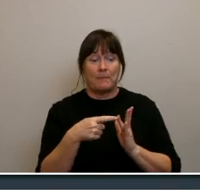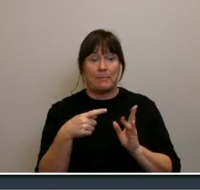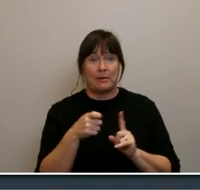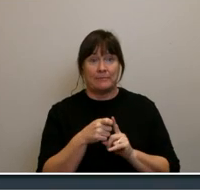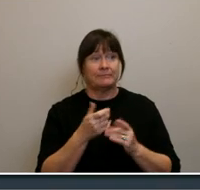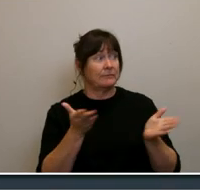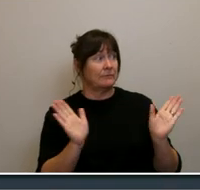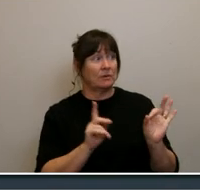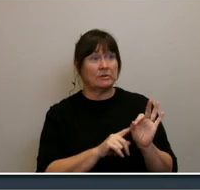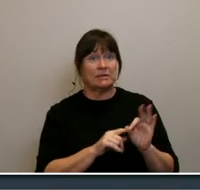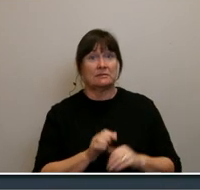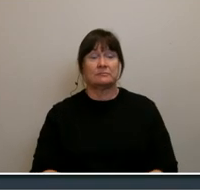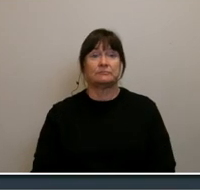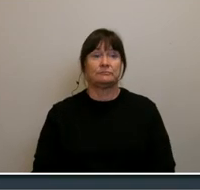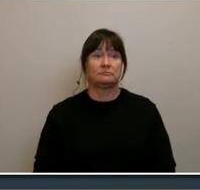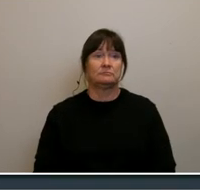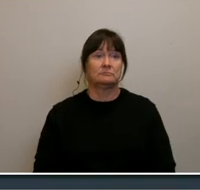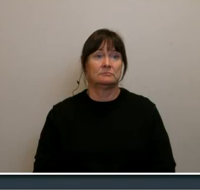I'll open up for questions.